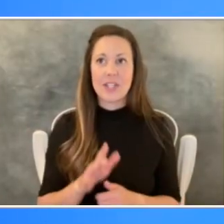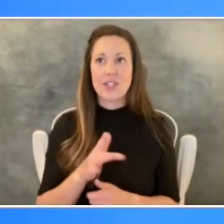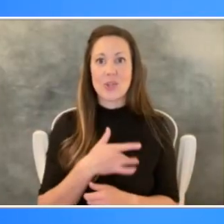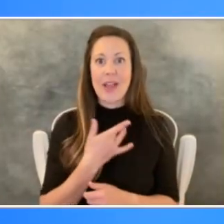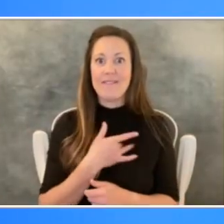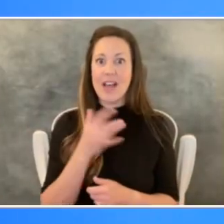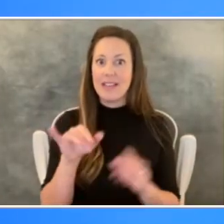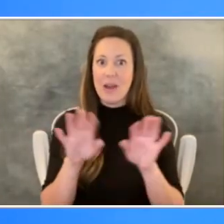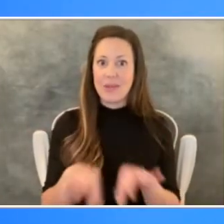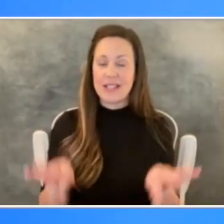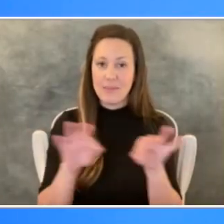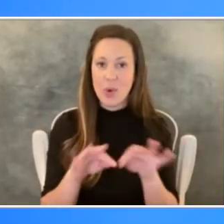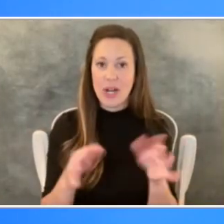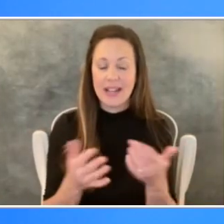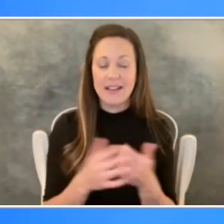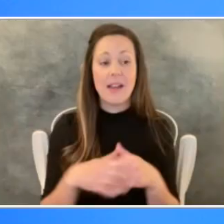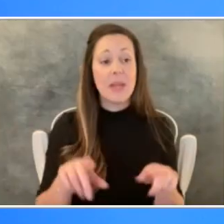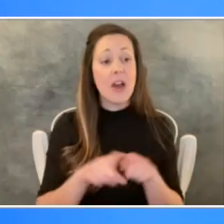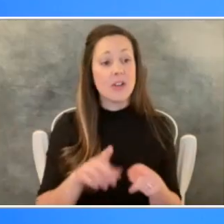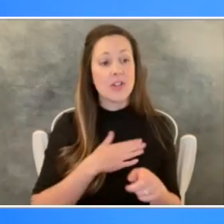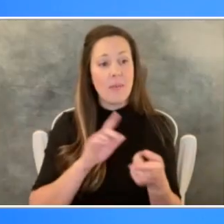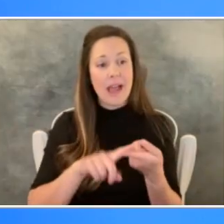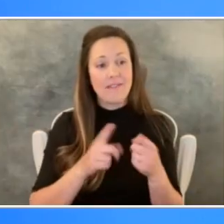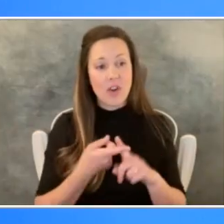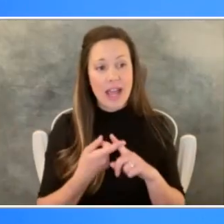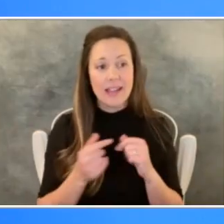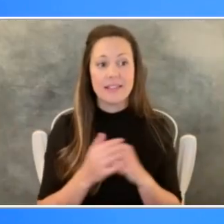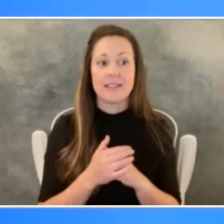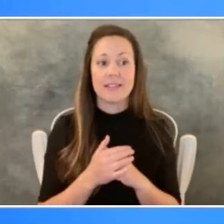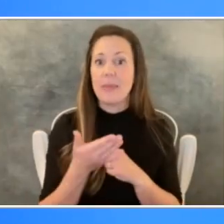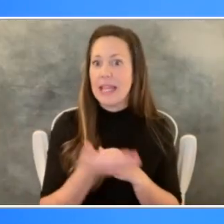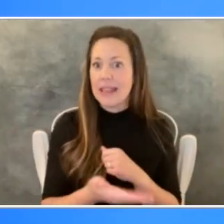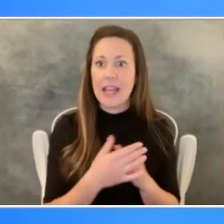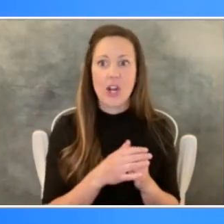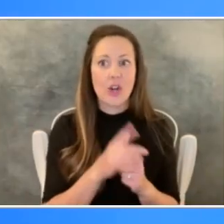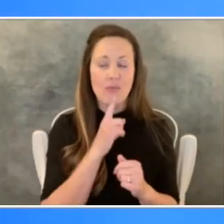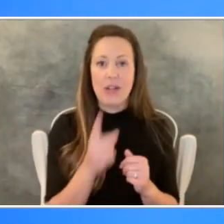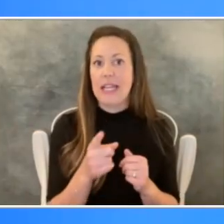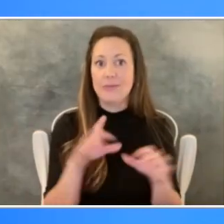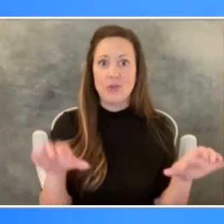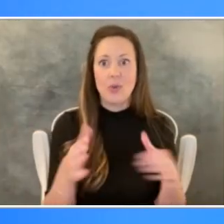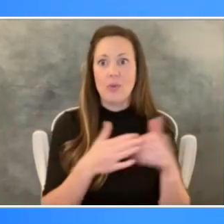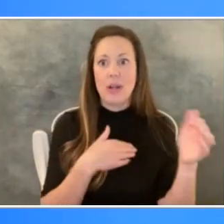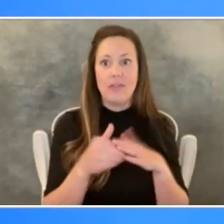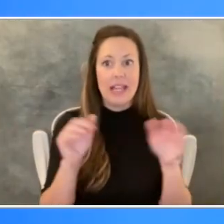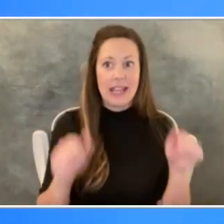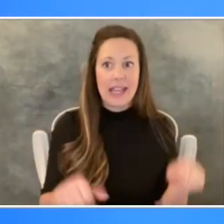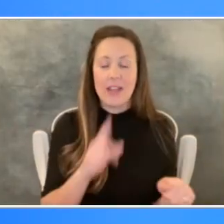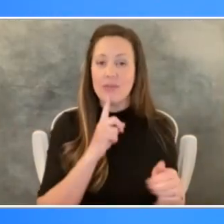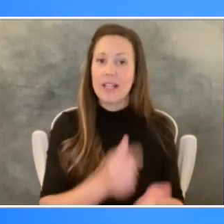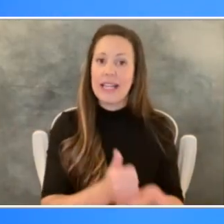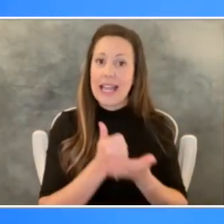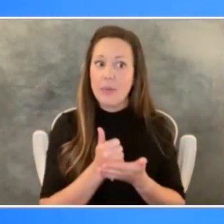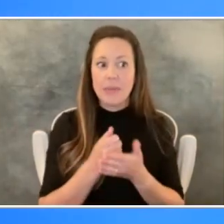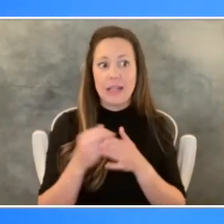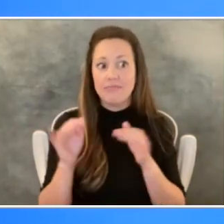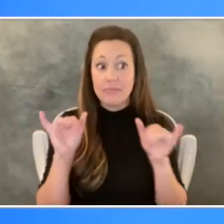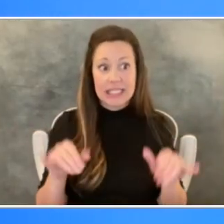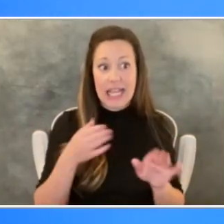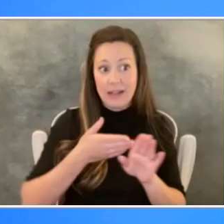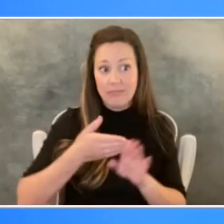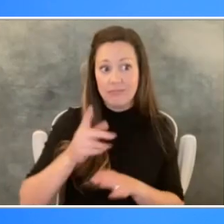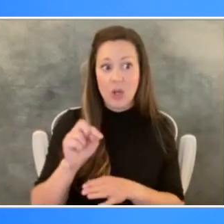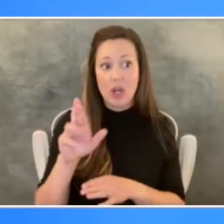friends, always being there for me and doing everything they can really helped me just, stay on track for